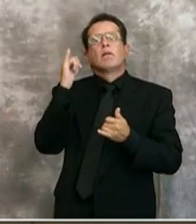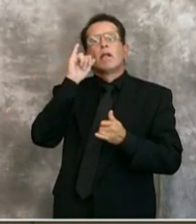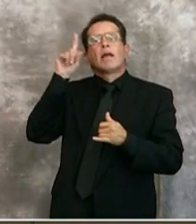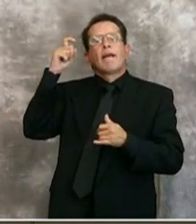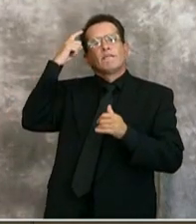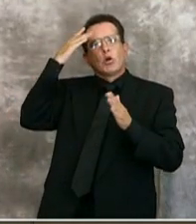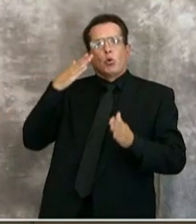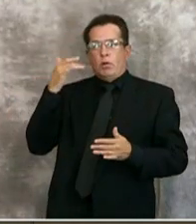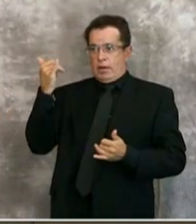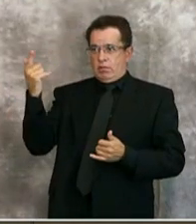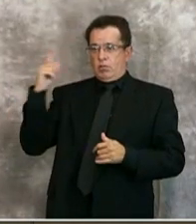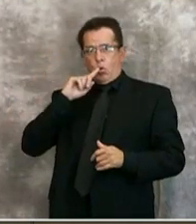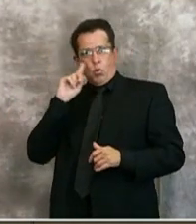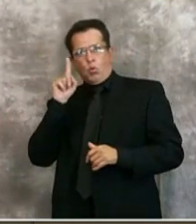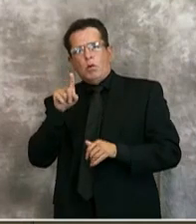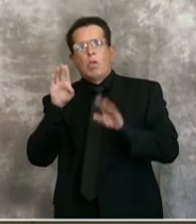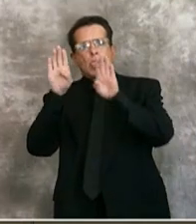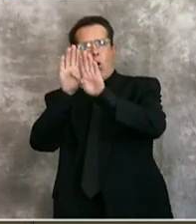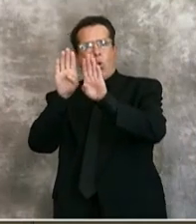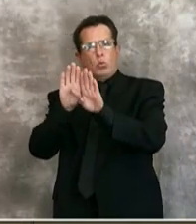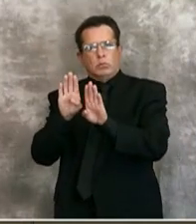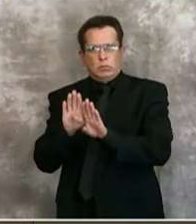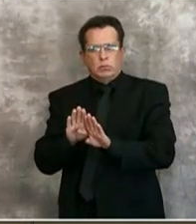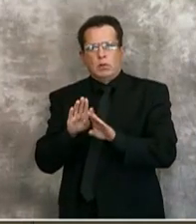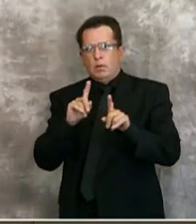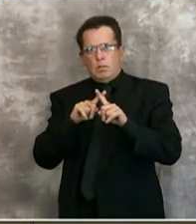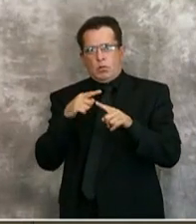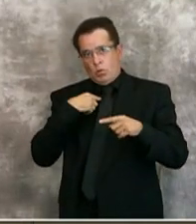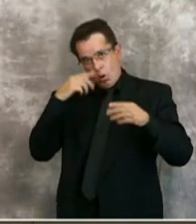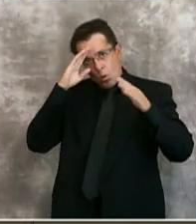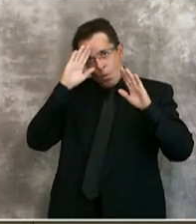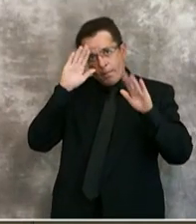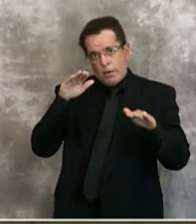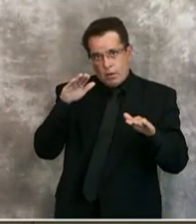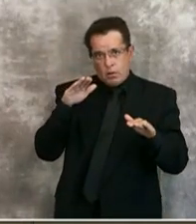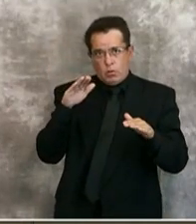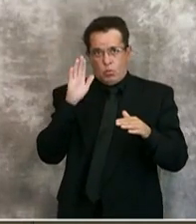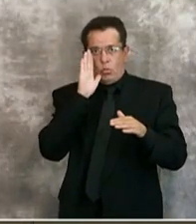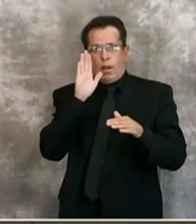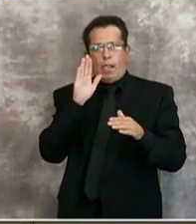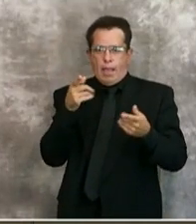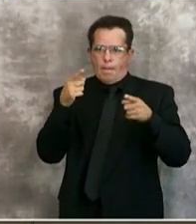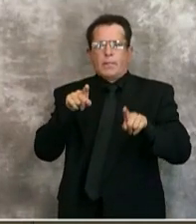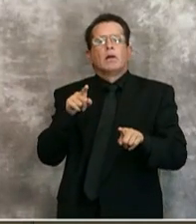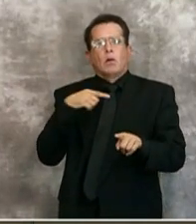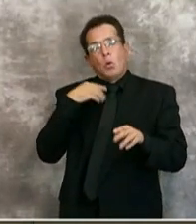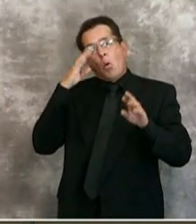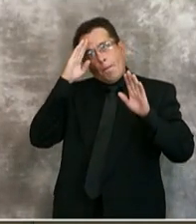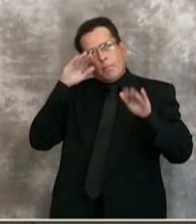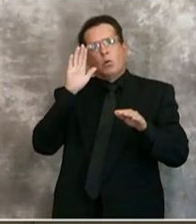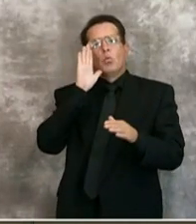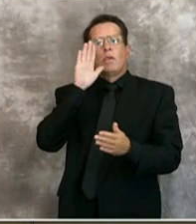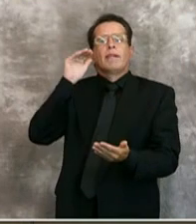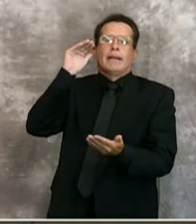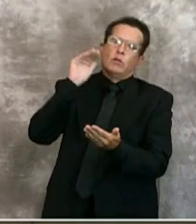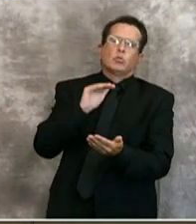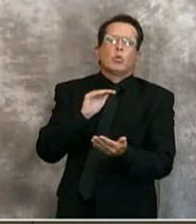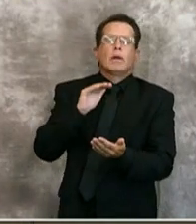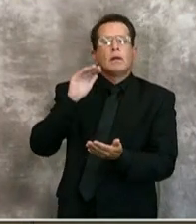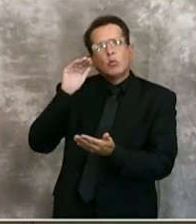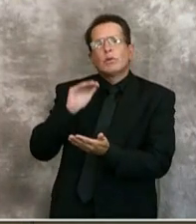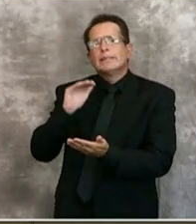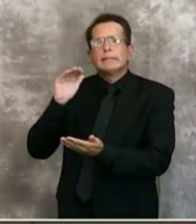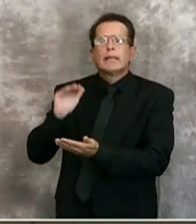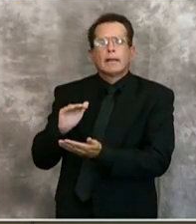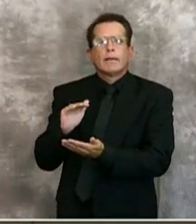that the governor has imposed, what we hope to see with that is a decrease in the number